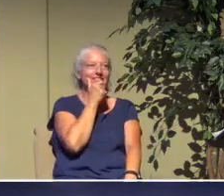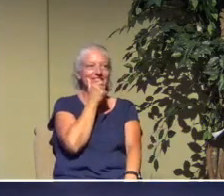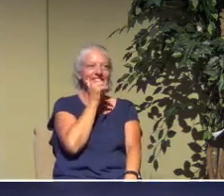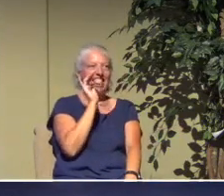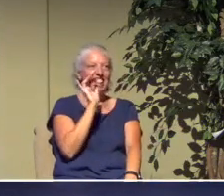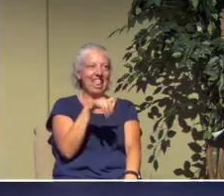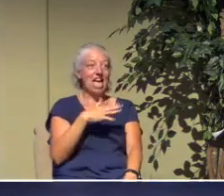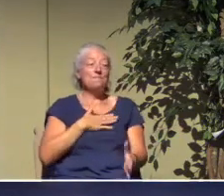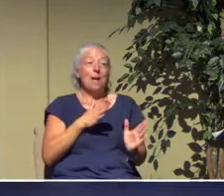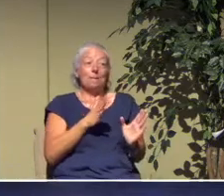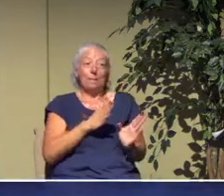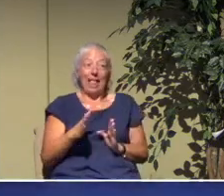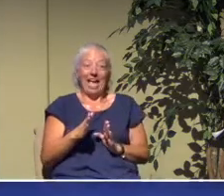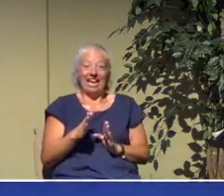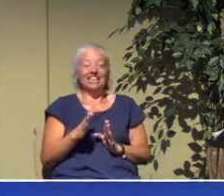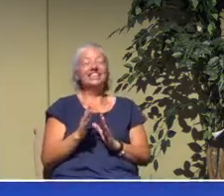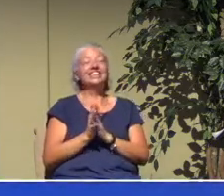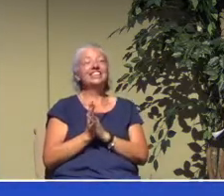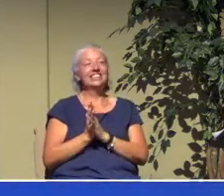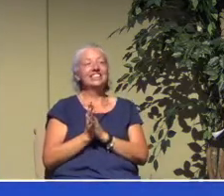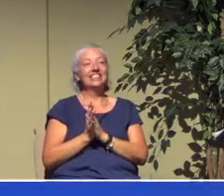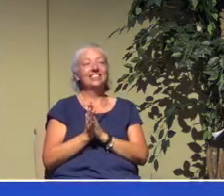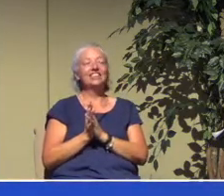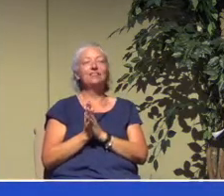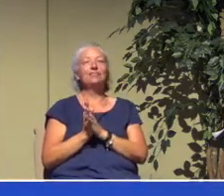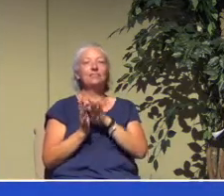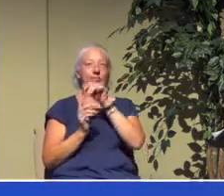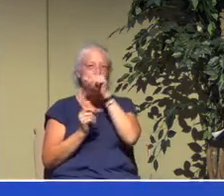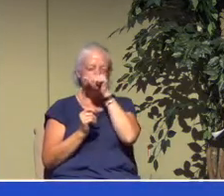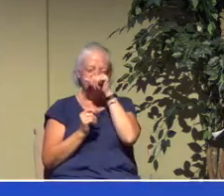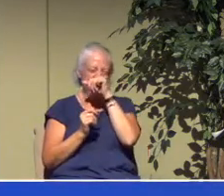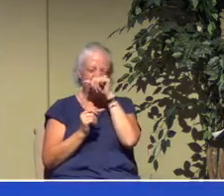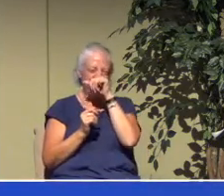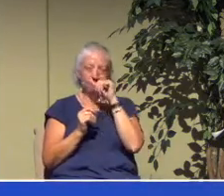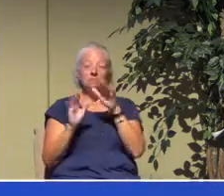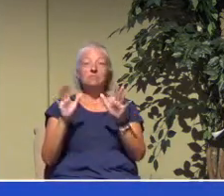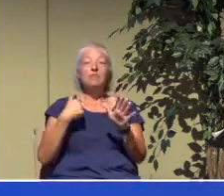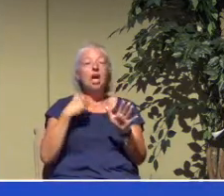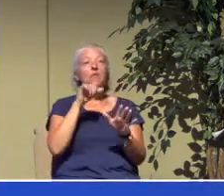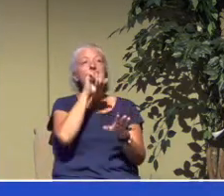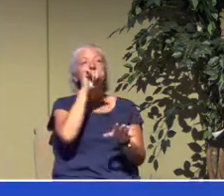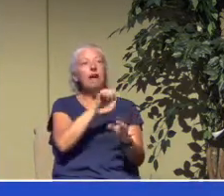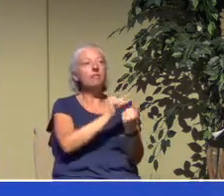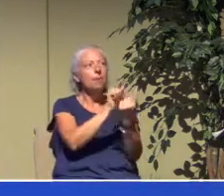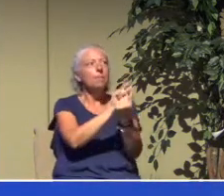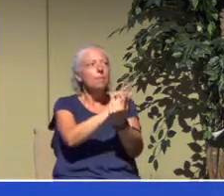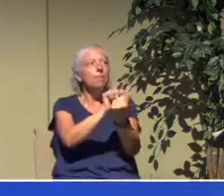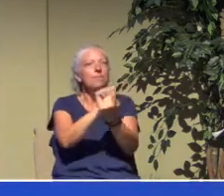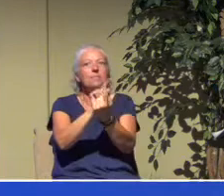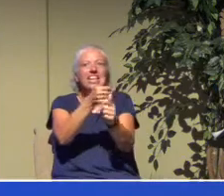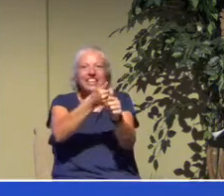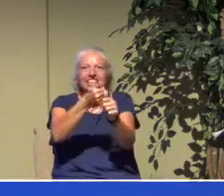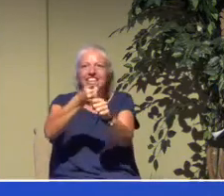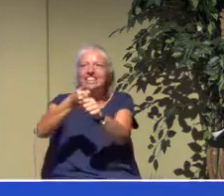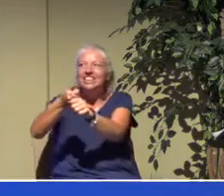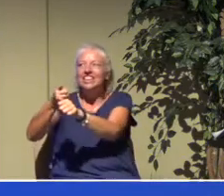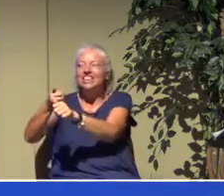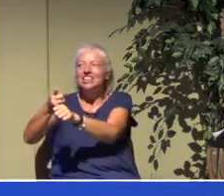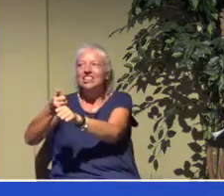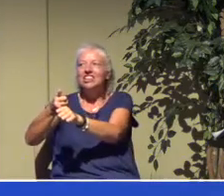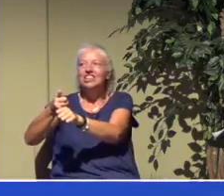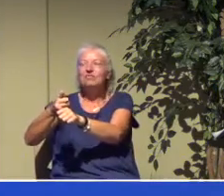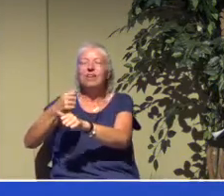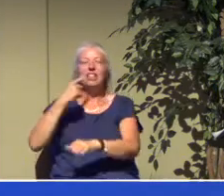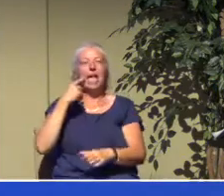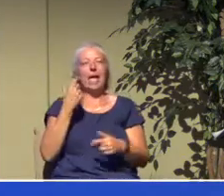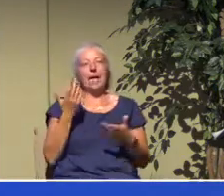my intention for being here this morning. I would love to speak to each and every one of you, but I thought